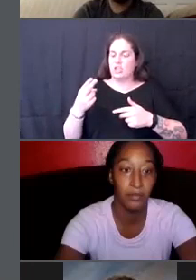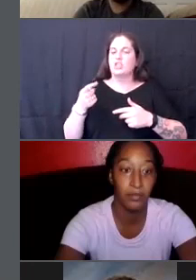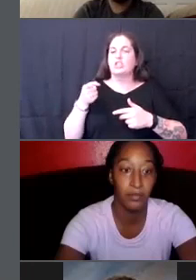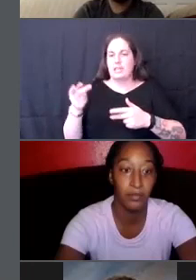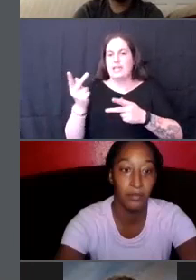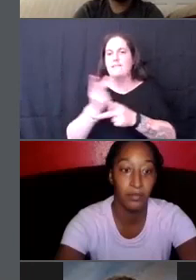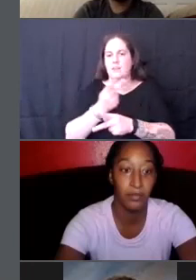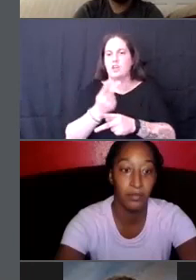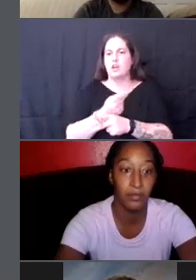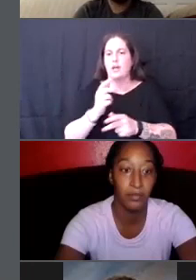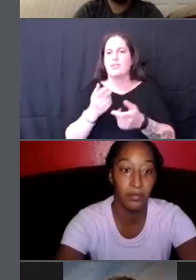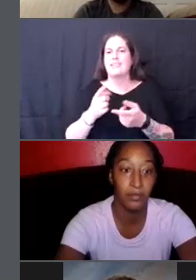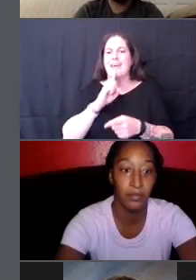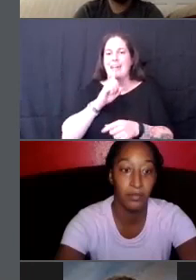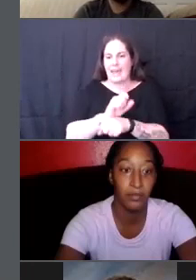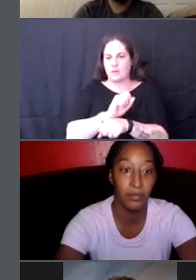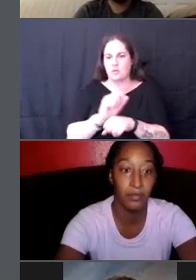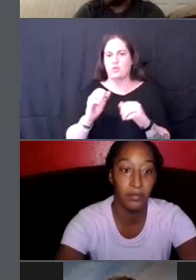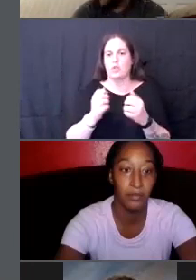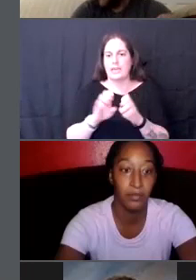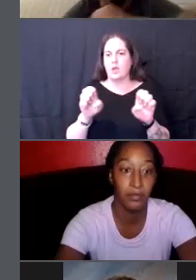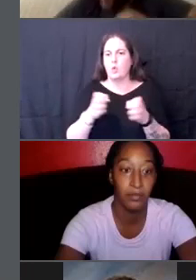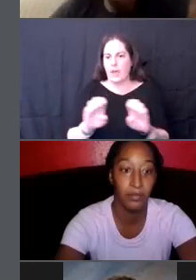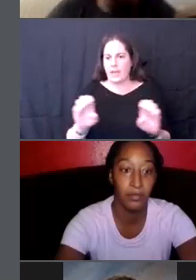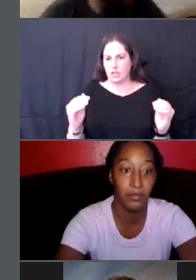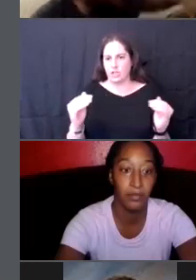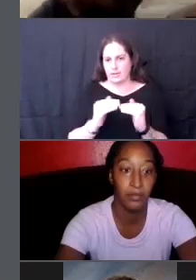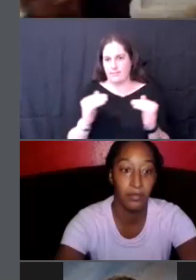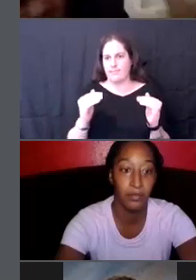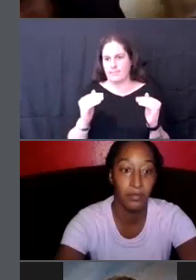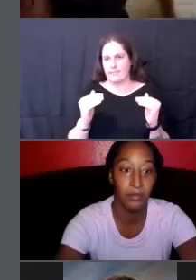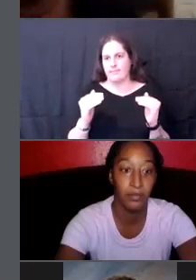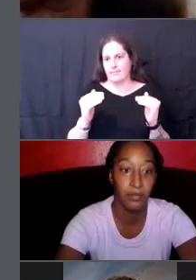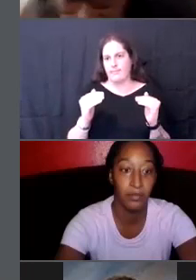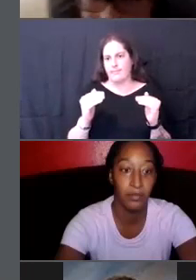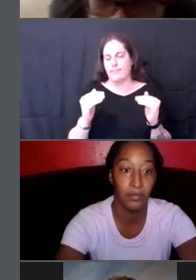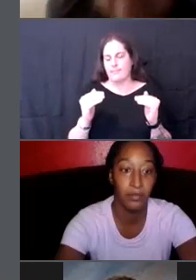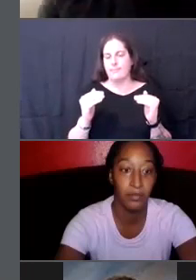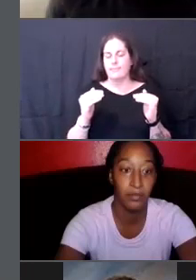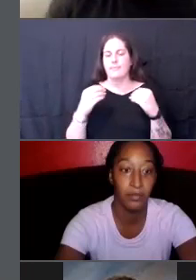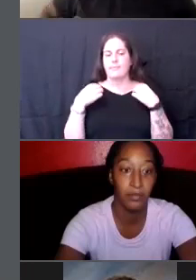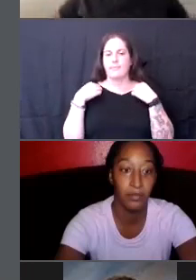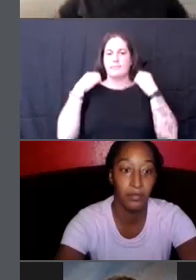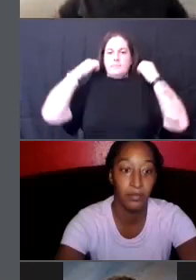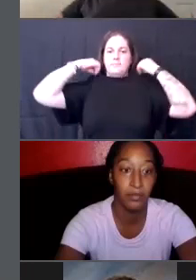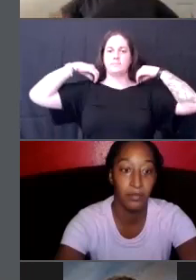masses and the distance squared. And to write it as an equality, he had to